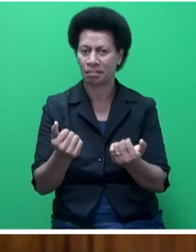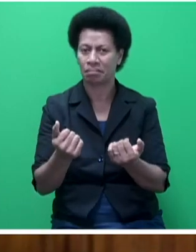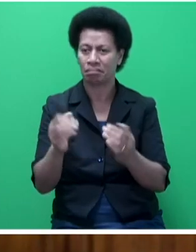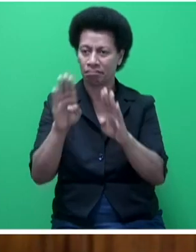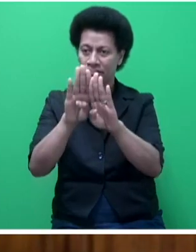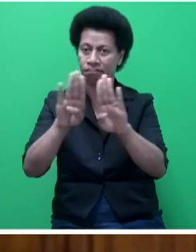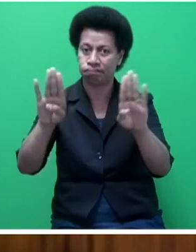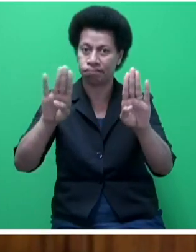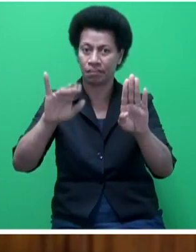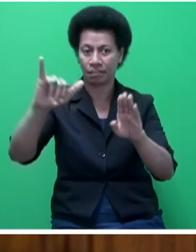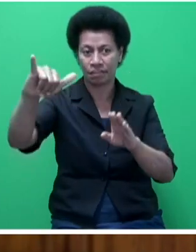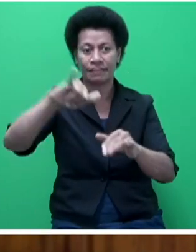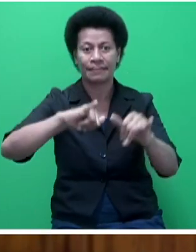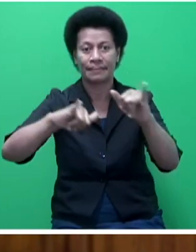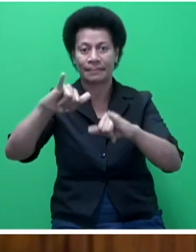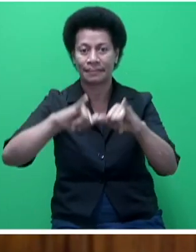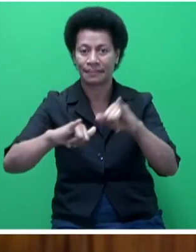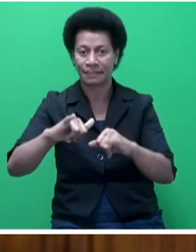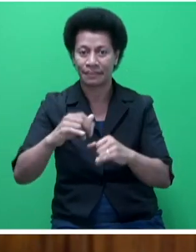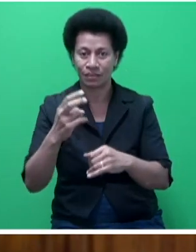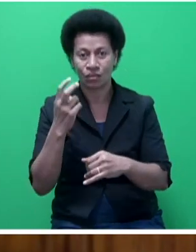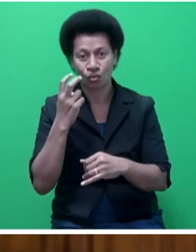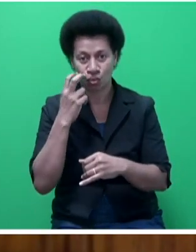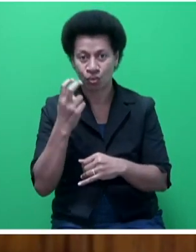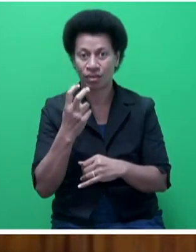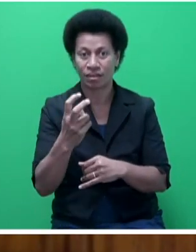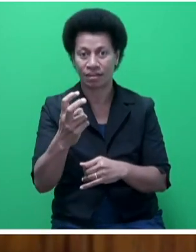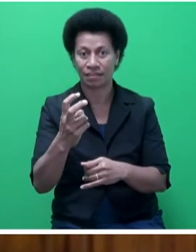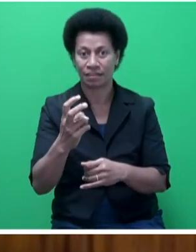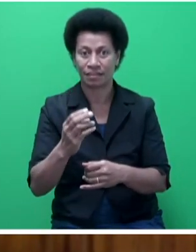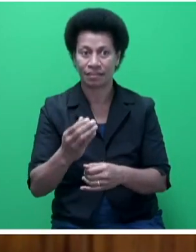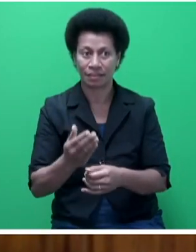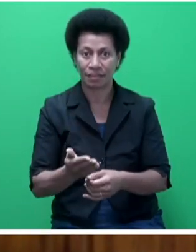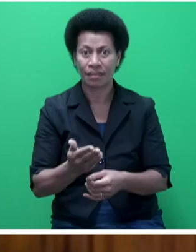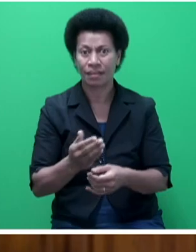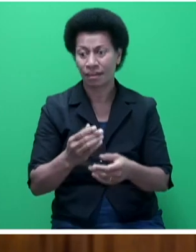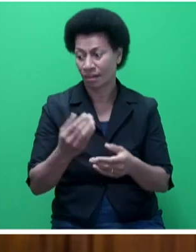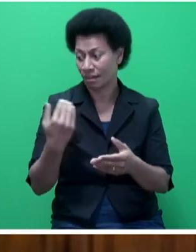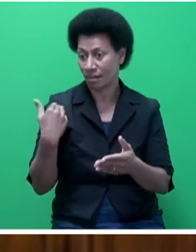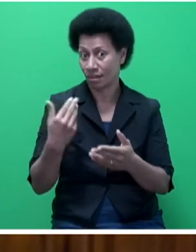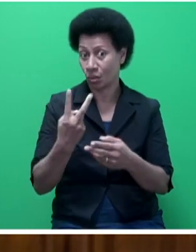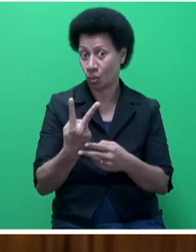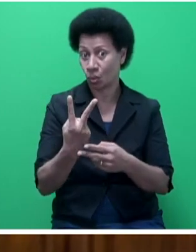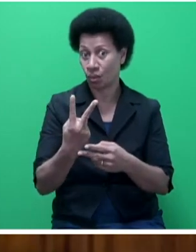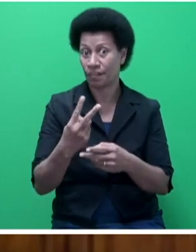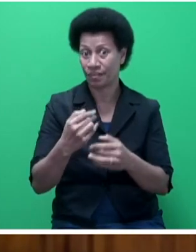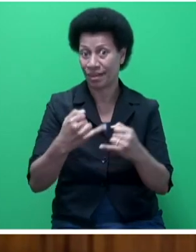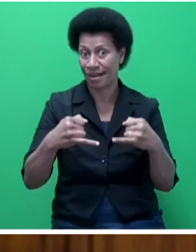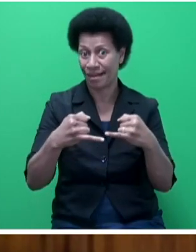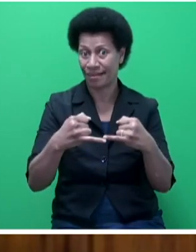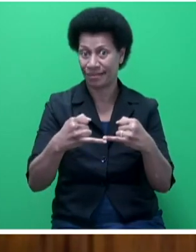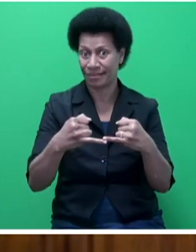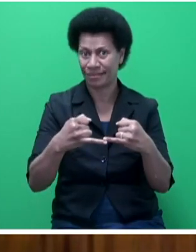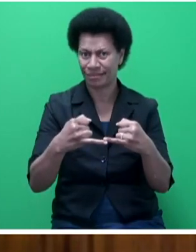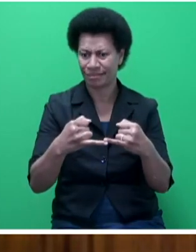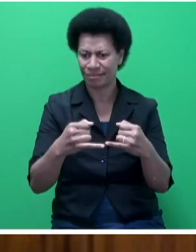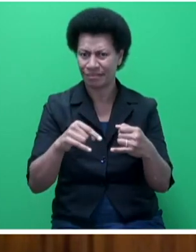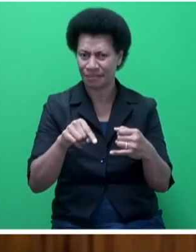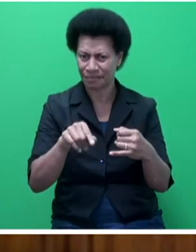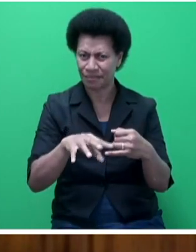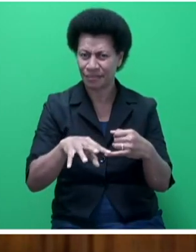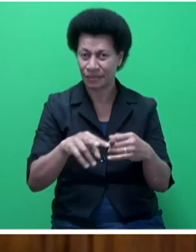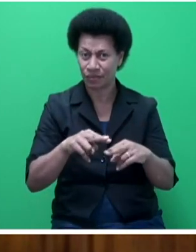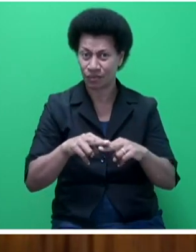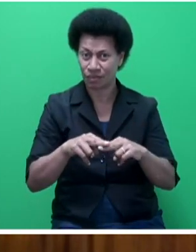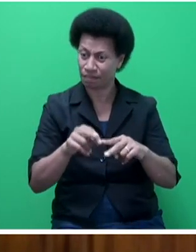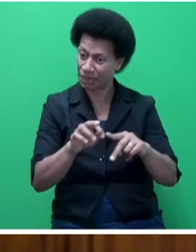shores. It goes without saying that for a small island nation in the Pacific, Fiji has done phenomenally well in